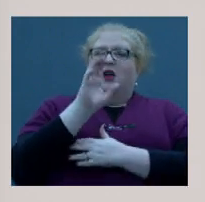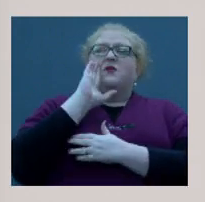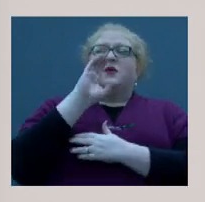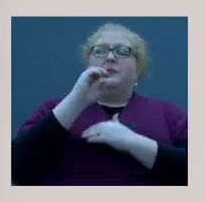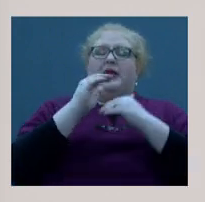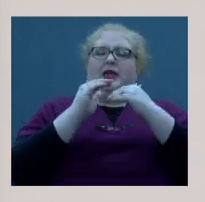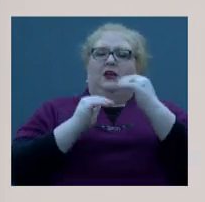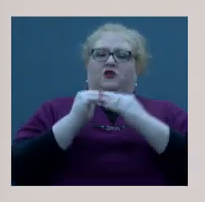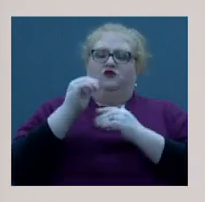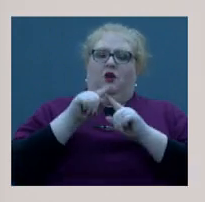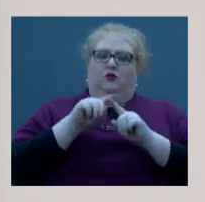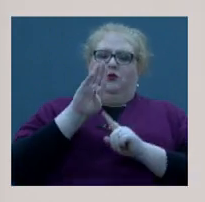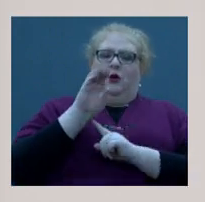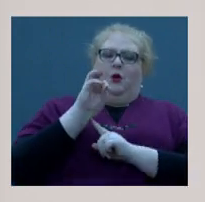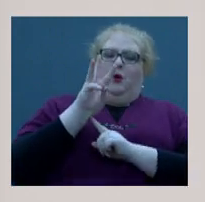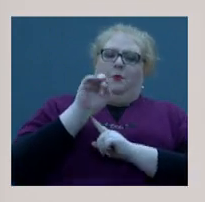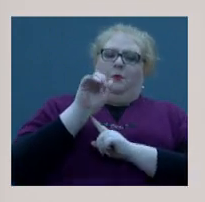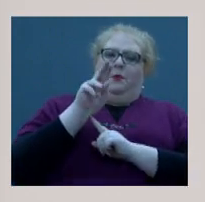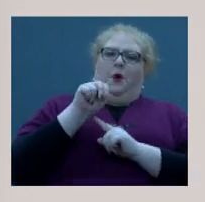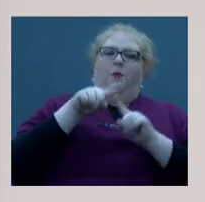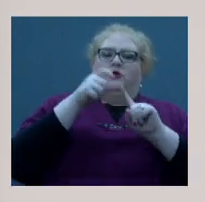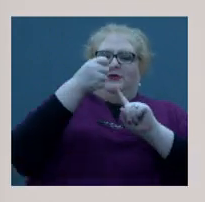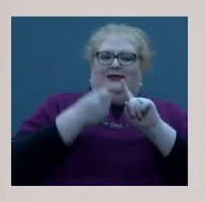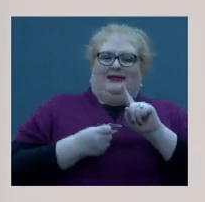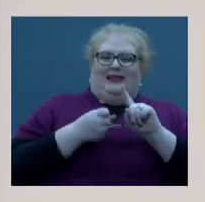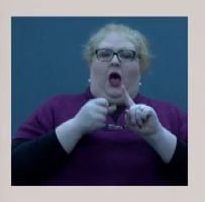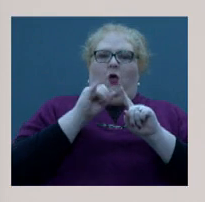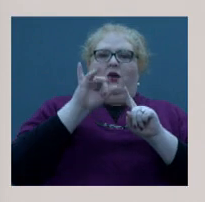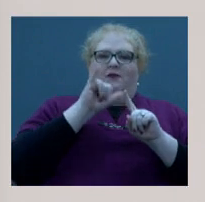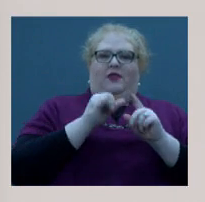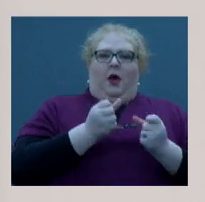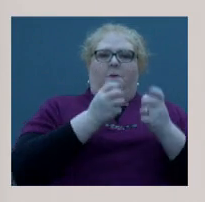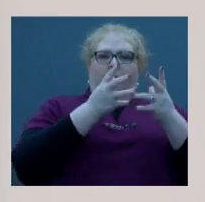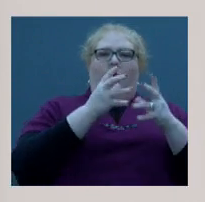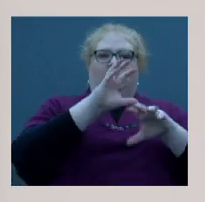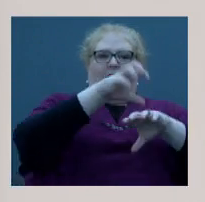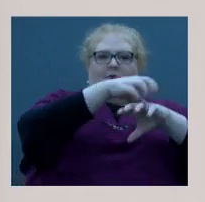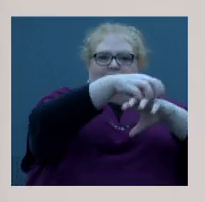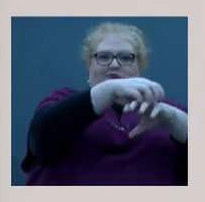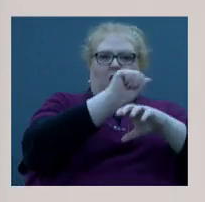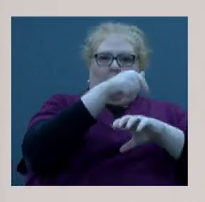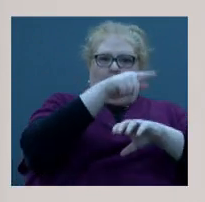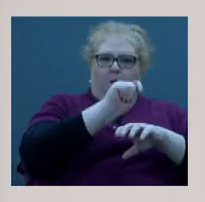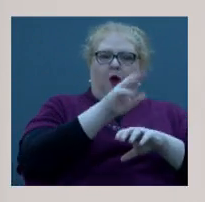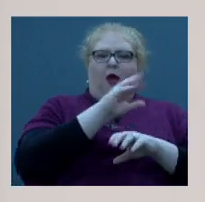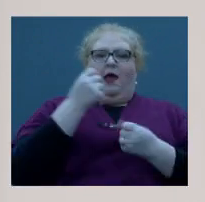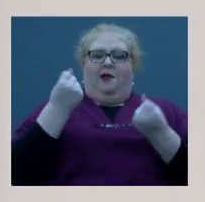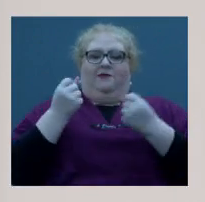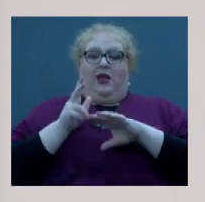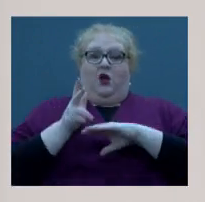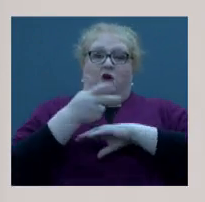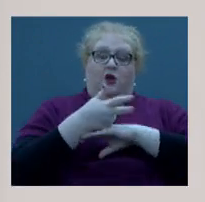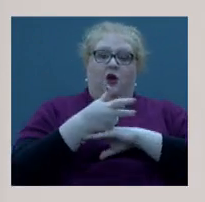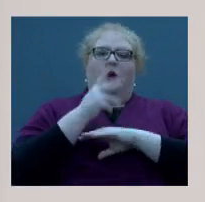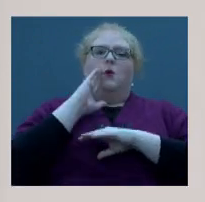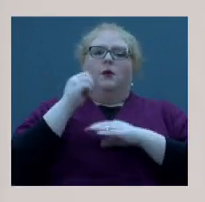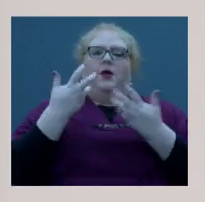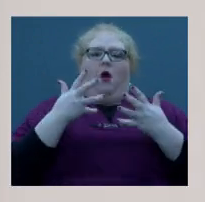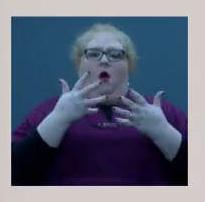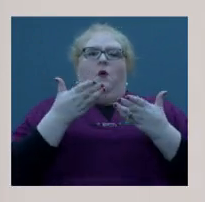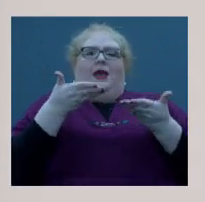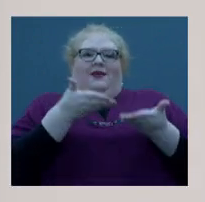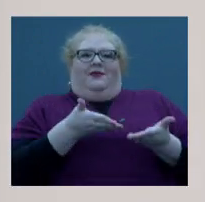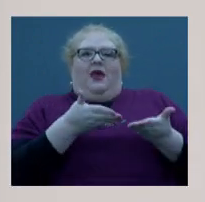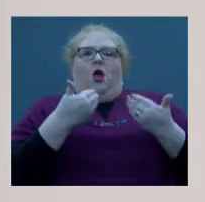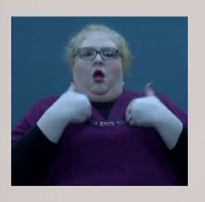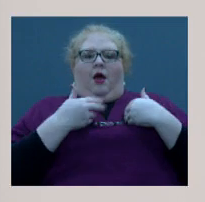to Bowman Road to the south of the proposed multifamily development. All the vehicular access would be via the existing drive servicing the